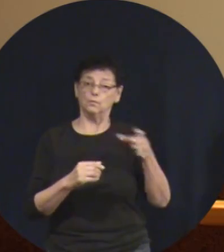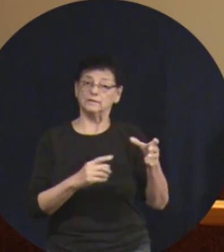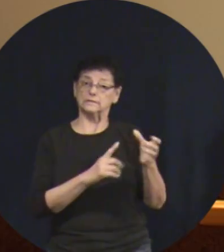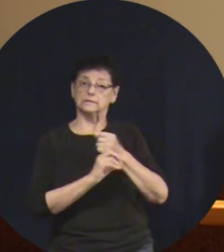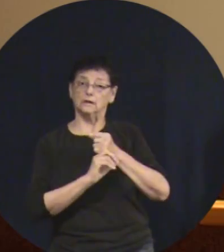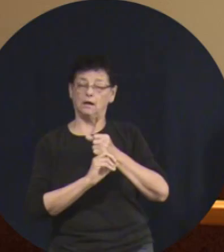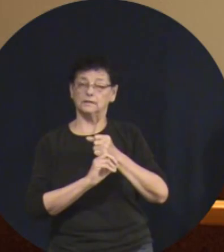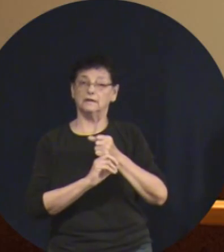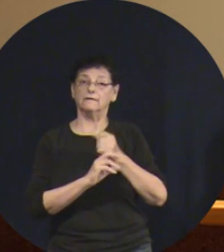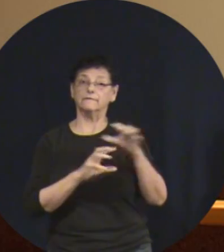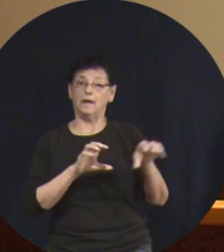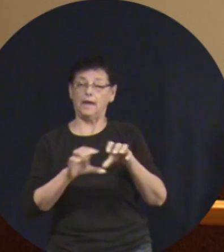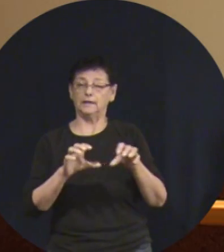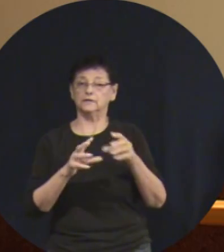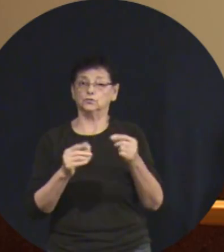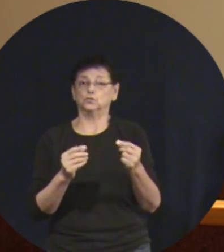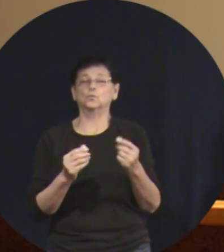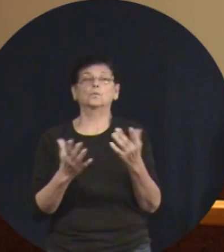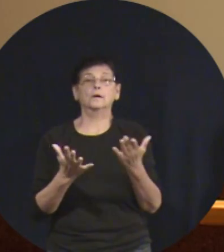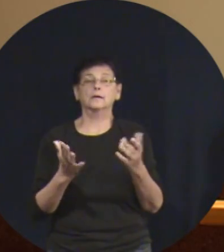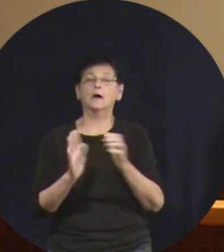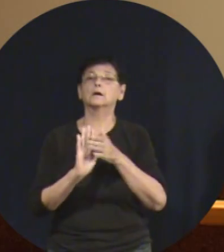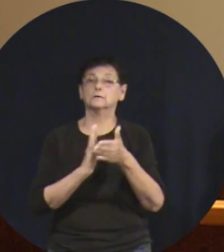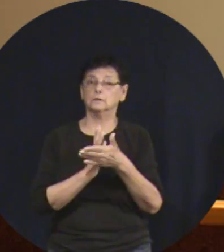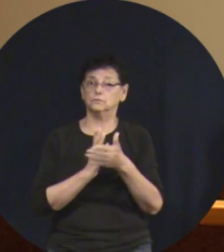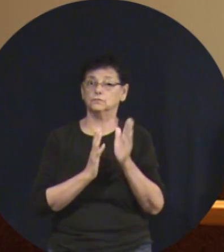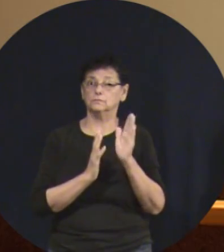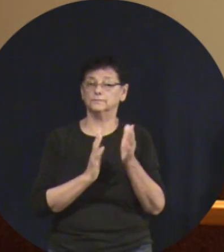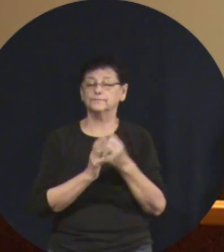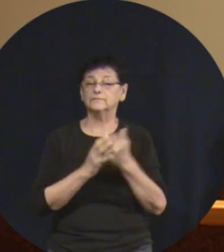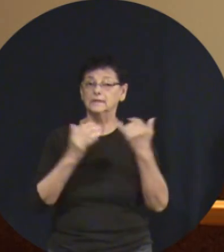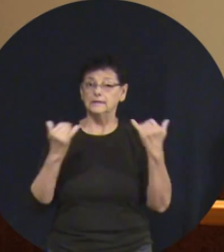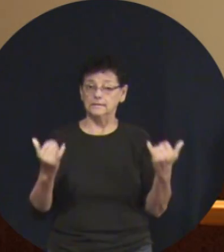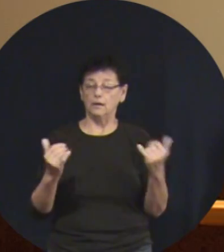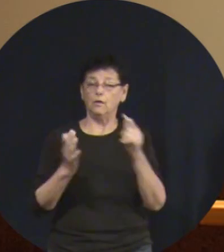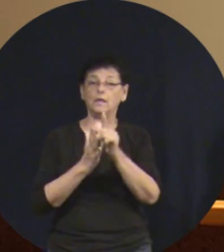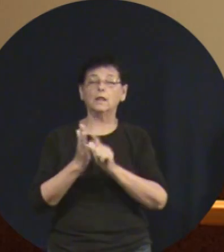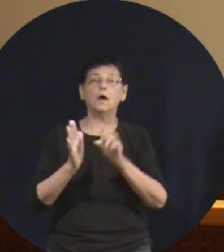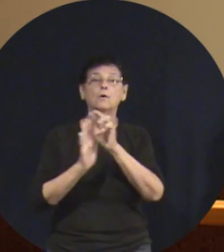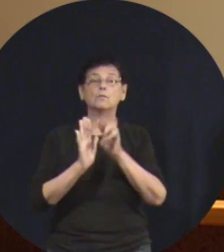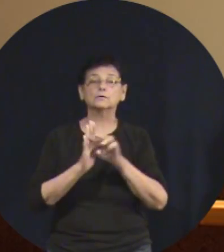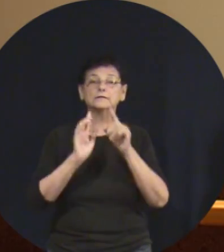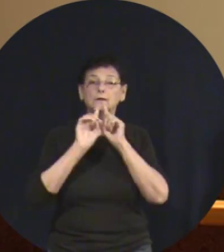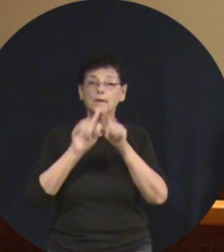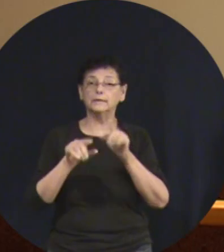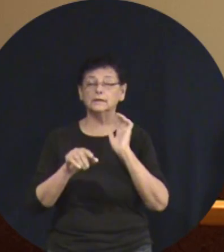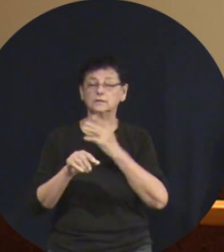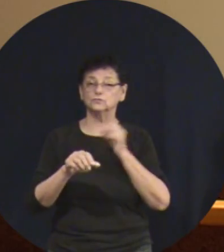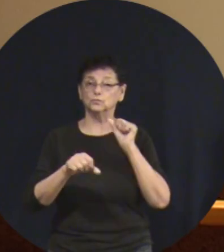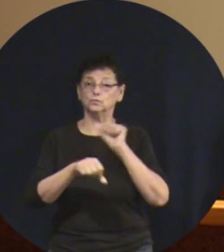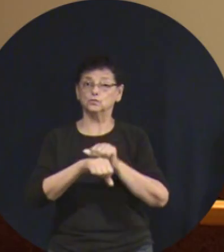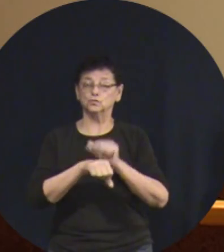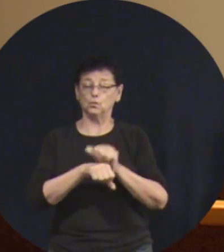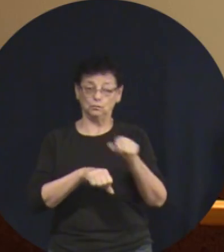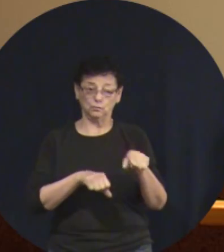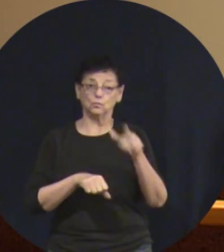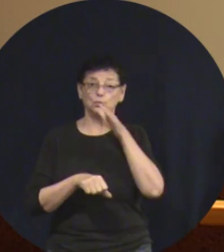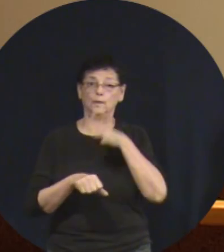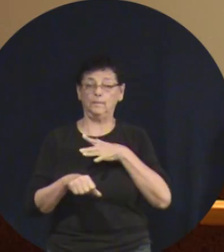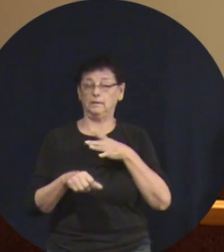was caught in the very act of committing adultery. Now in the law, Moses commanded us to stone such